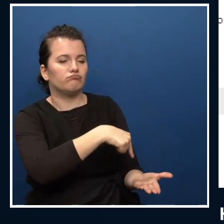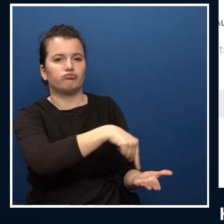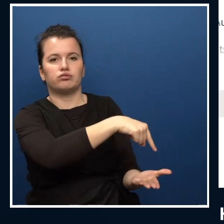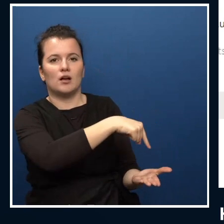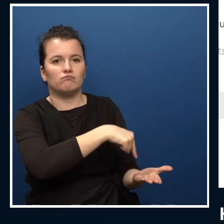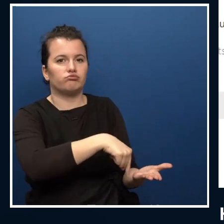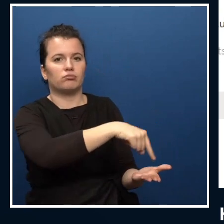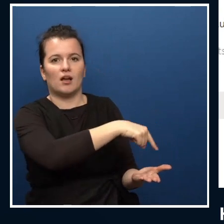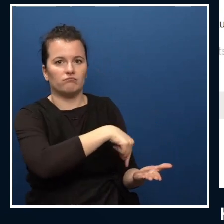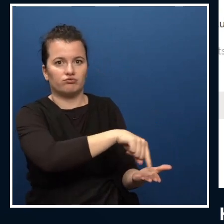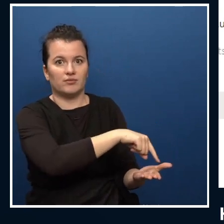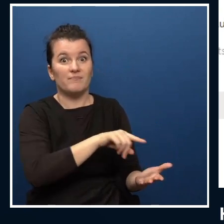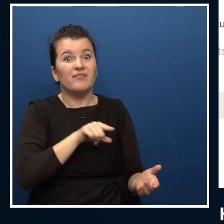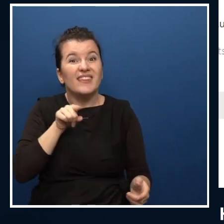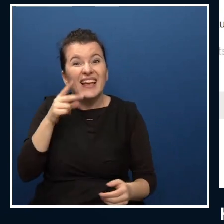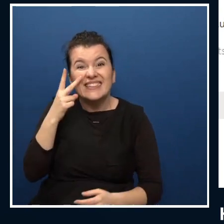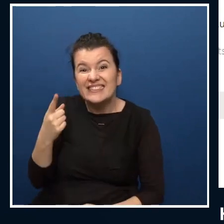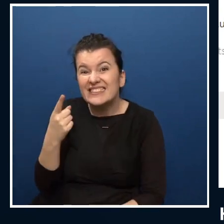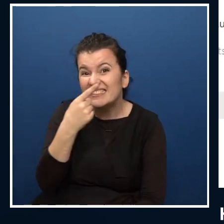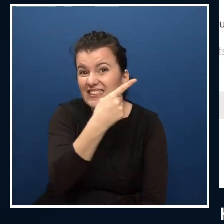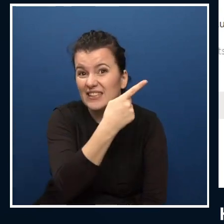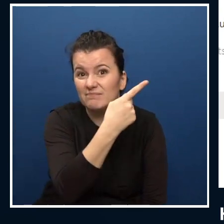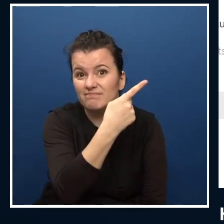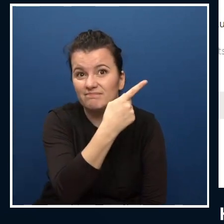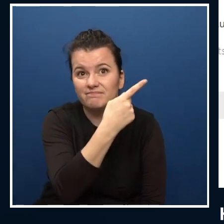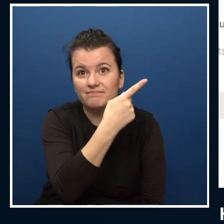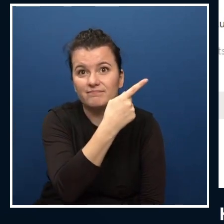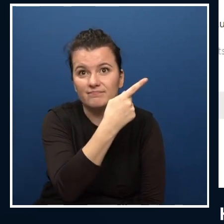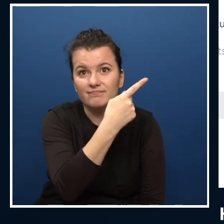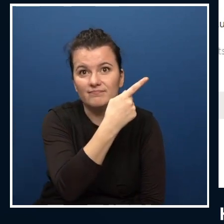seriously, snapshots and backups.